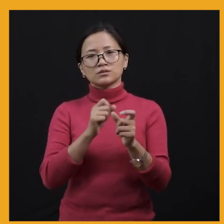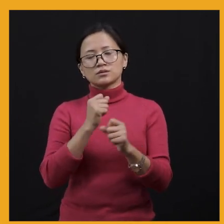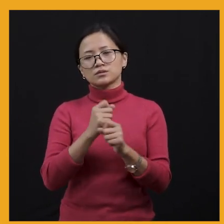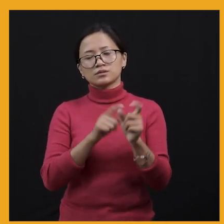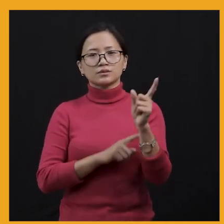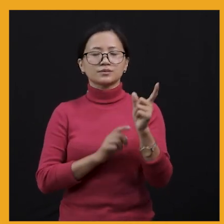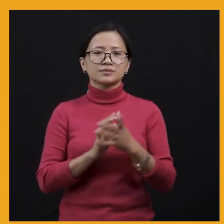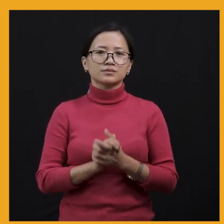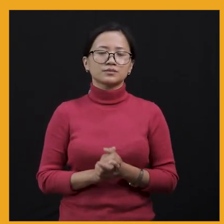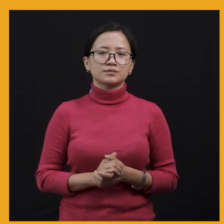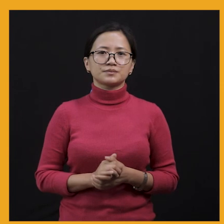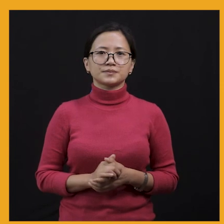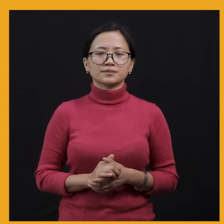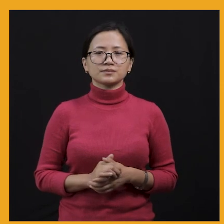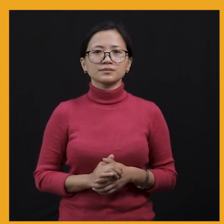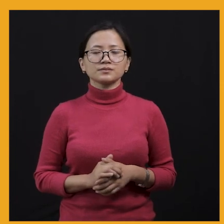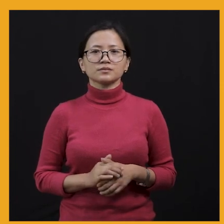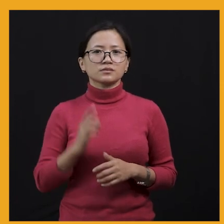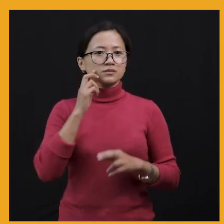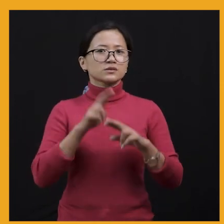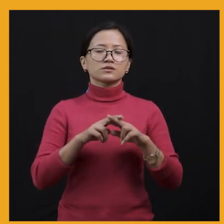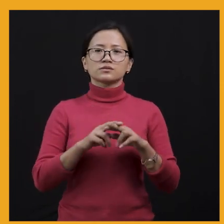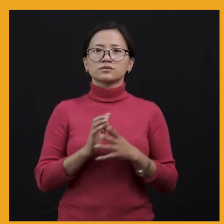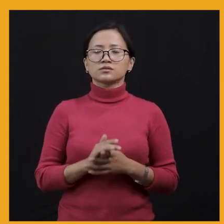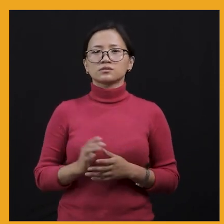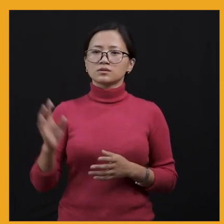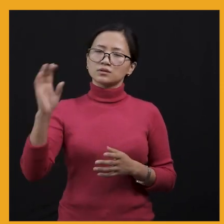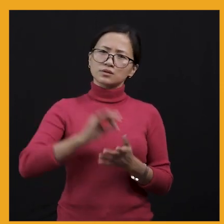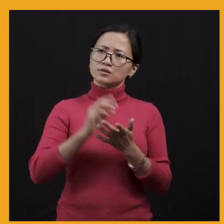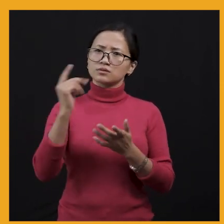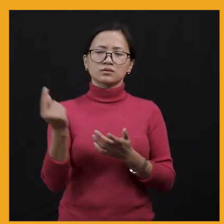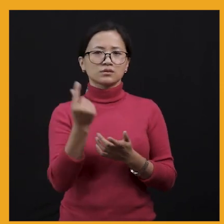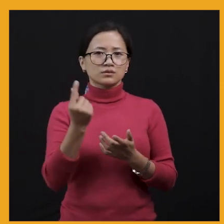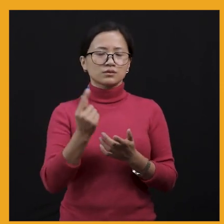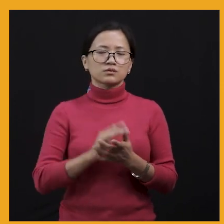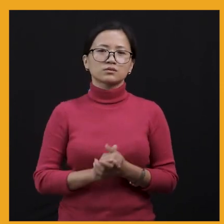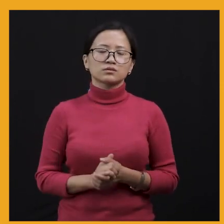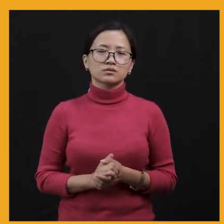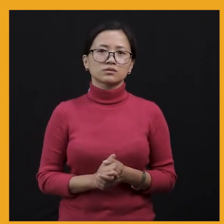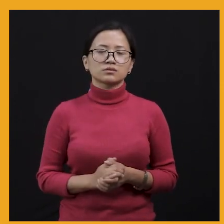Okay? Now students, if we say reuse,